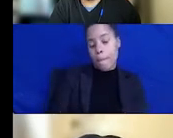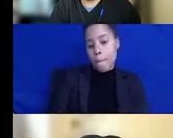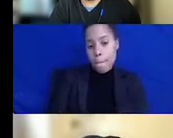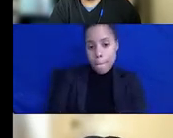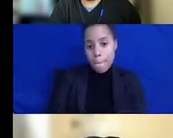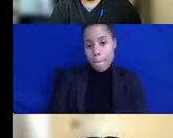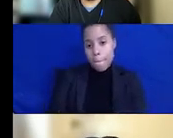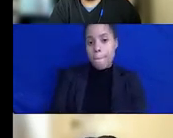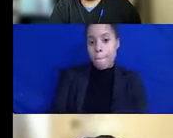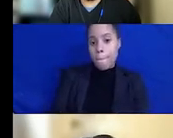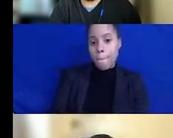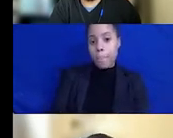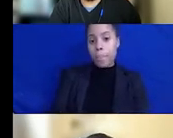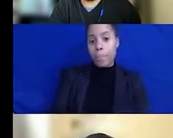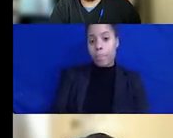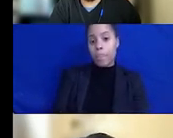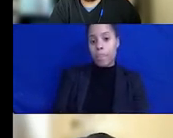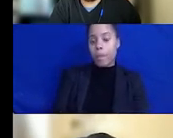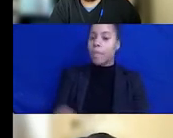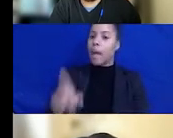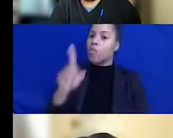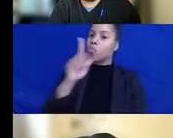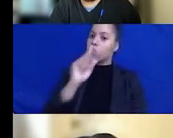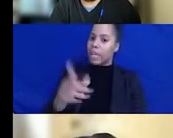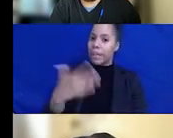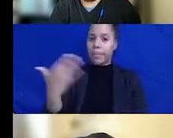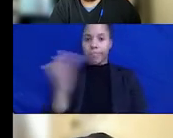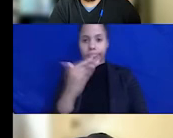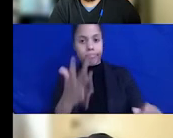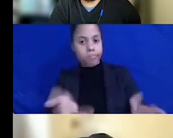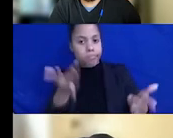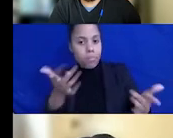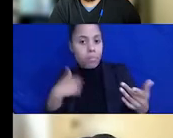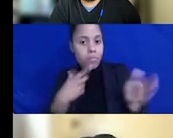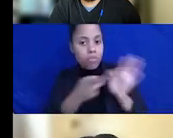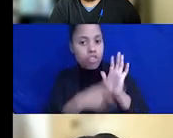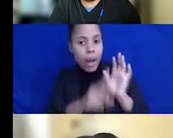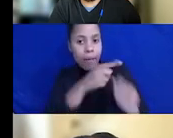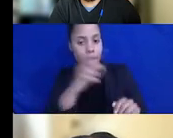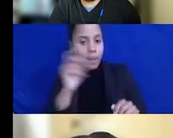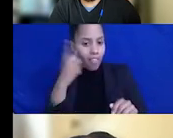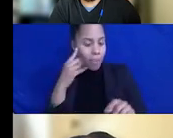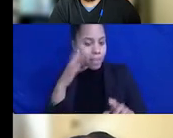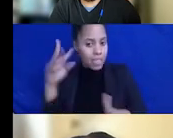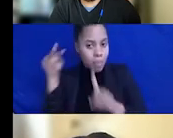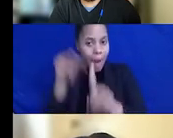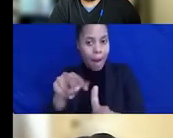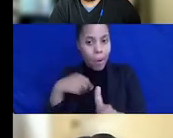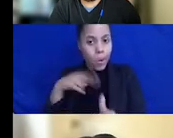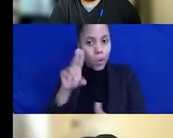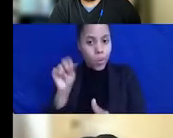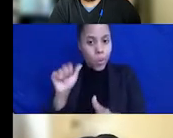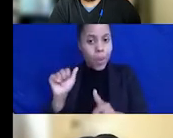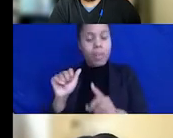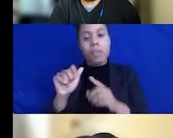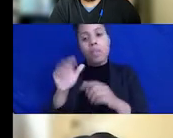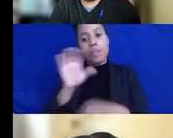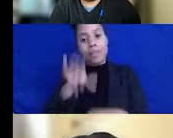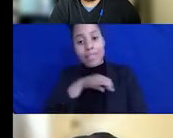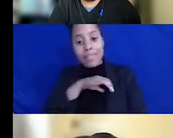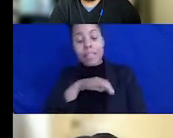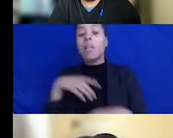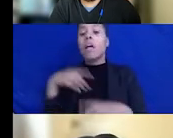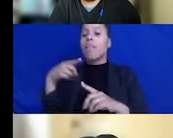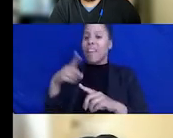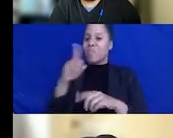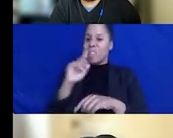And that was meant to be a real check on the government spying on US citizens. That court did put in place strict restrictions against spying on